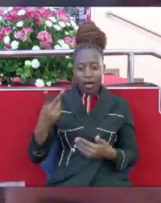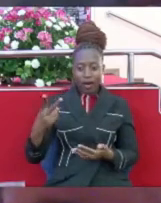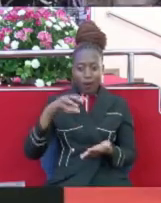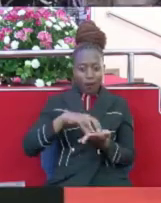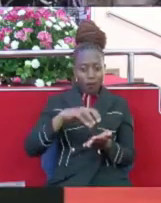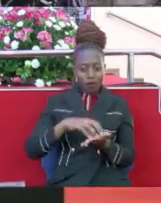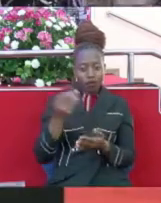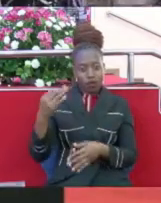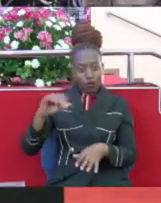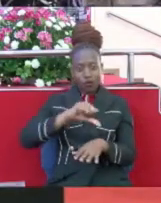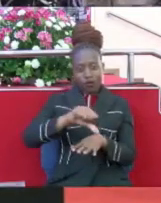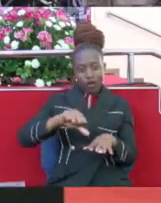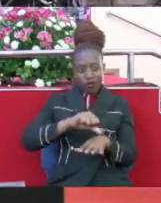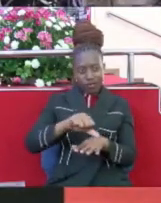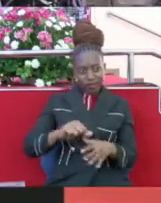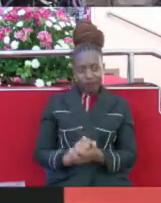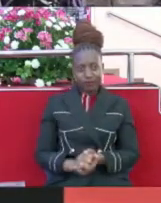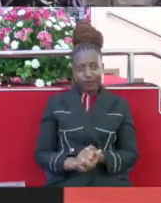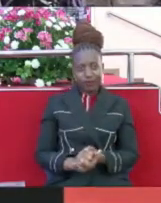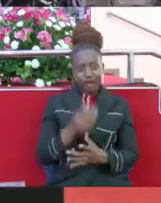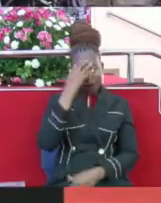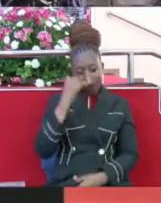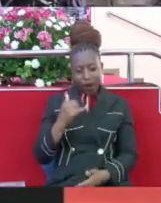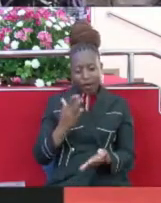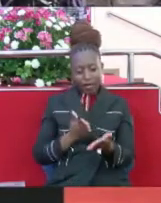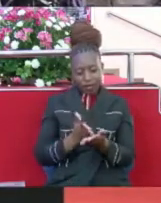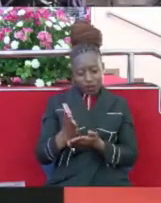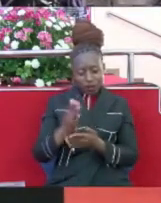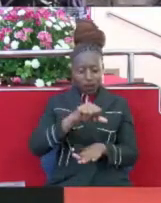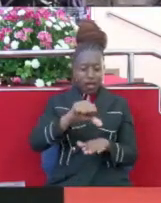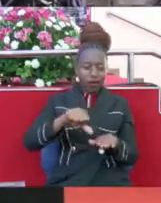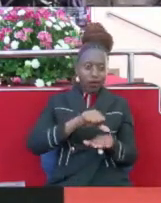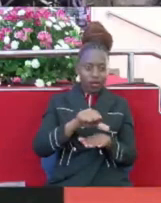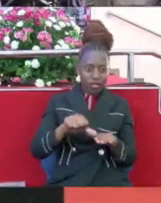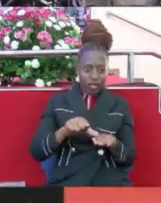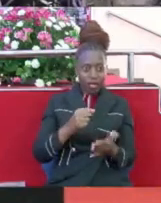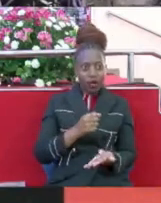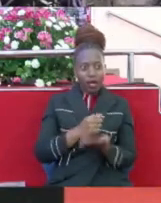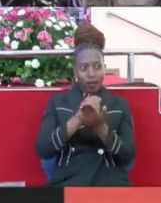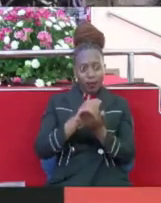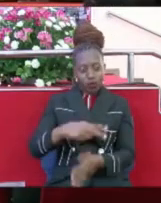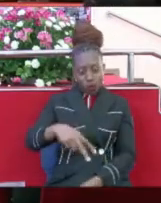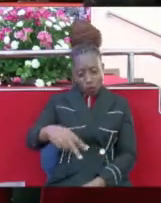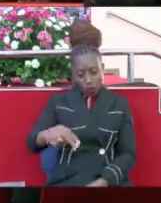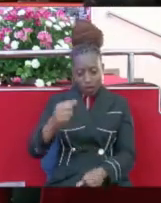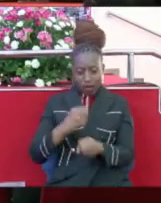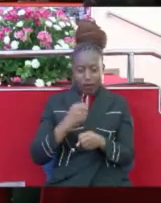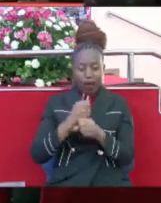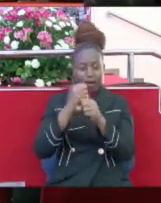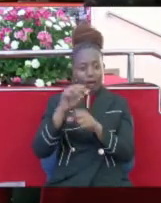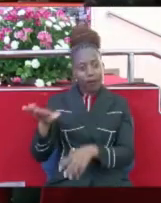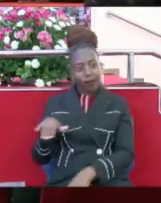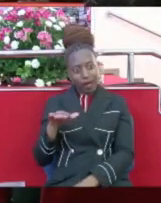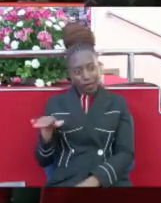anointing. Because it's that anointing that you'll walk with in the workplace and confront that work, that colleague